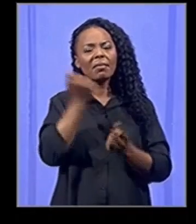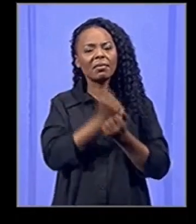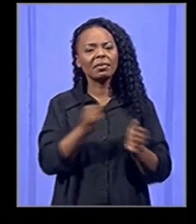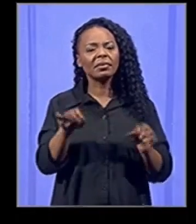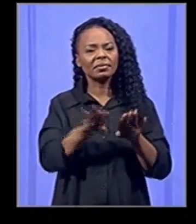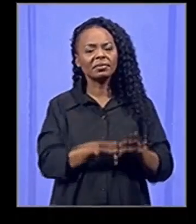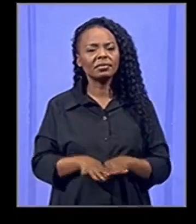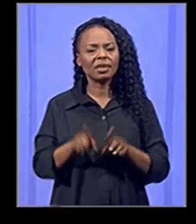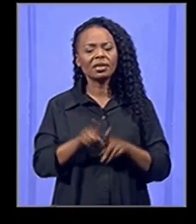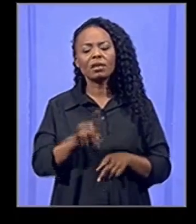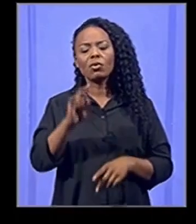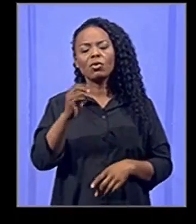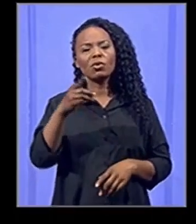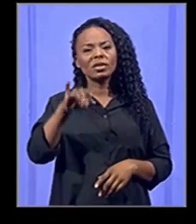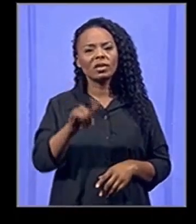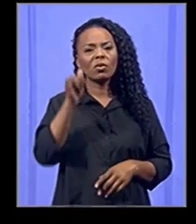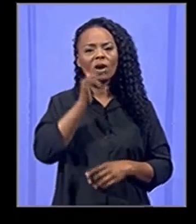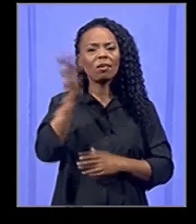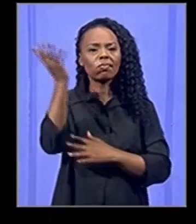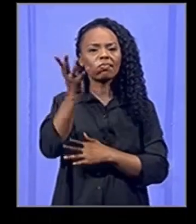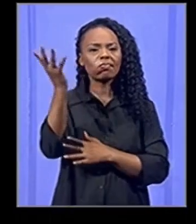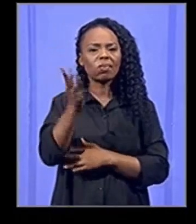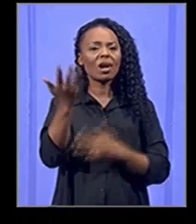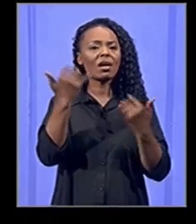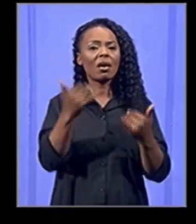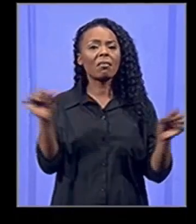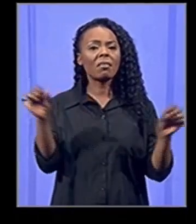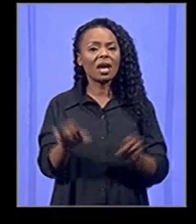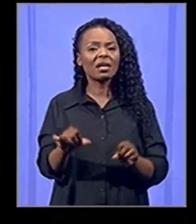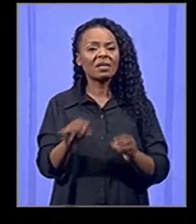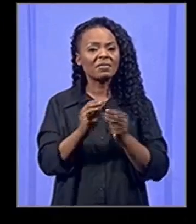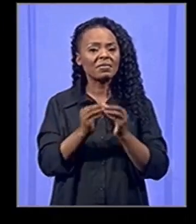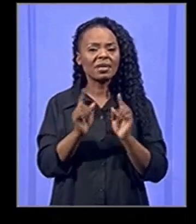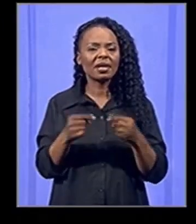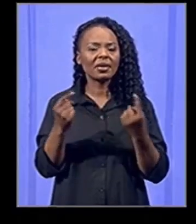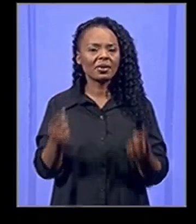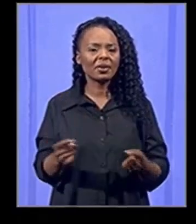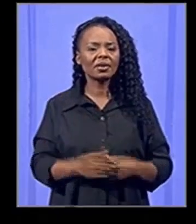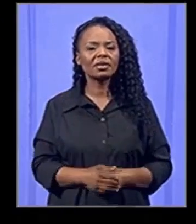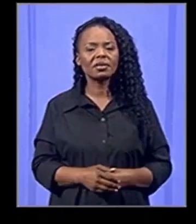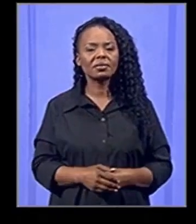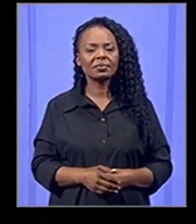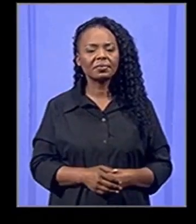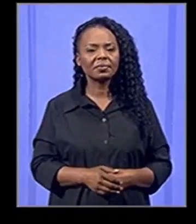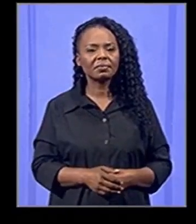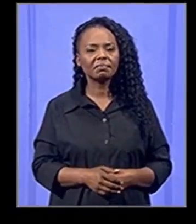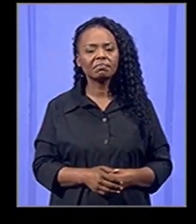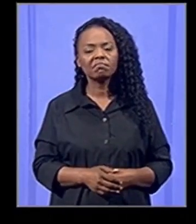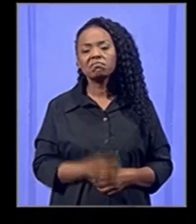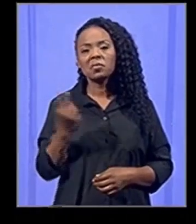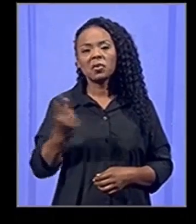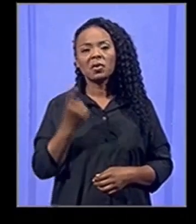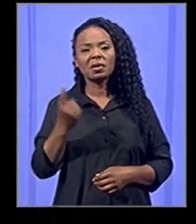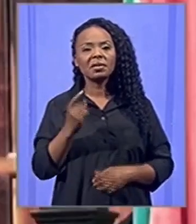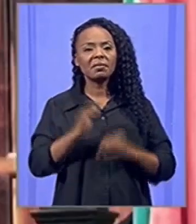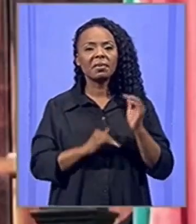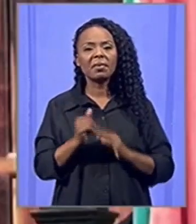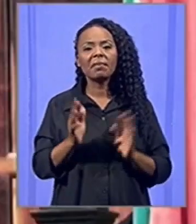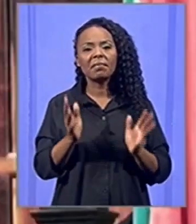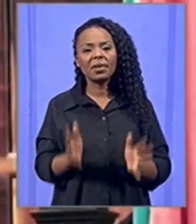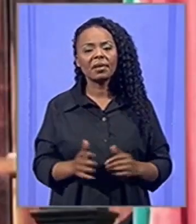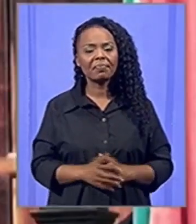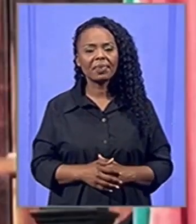speech in Parliament, cannot be restored despite the rebuilding of Parliament. We can only buy another podium,